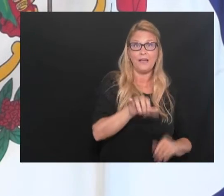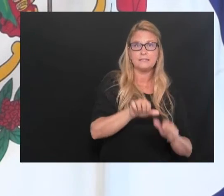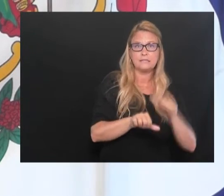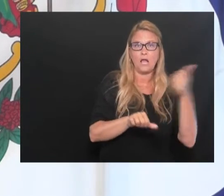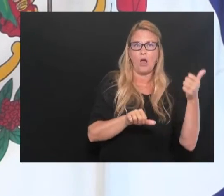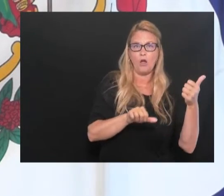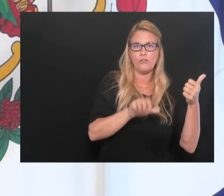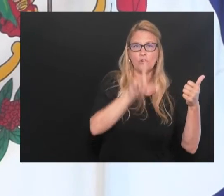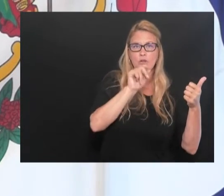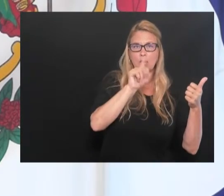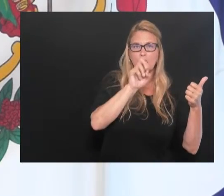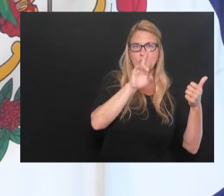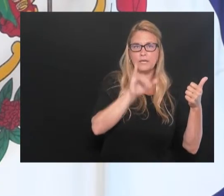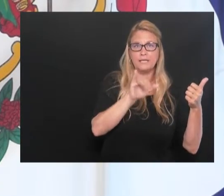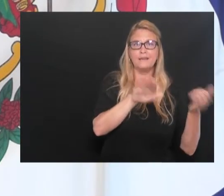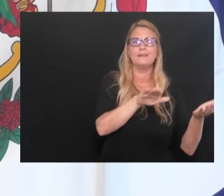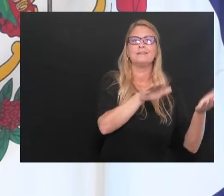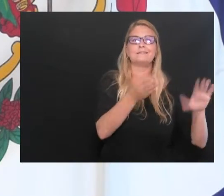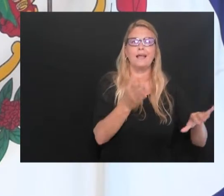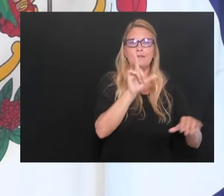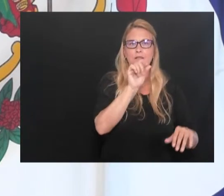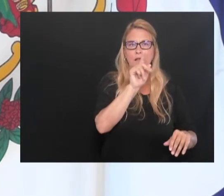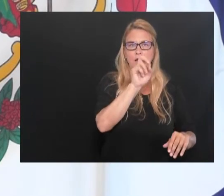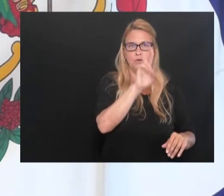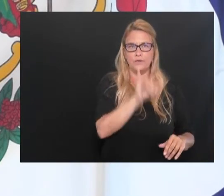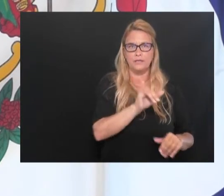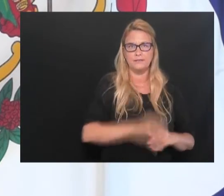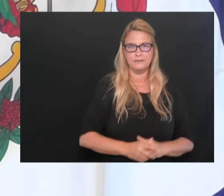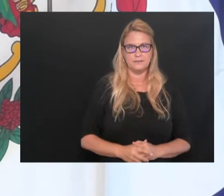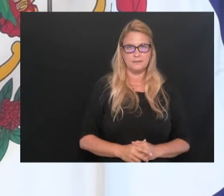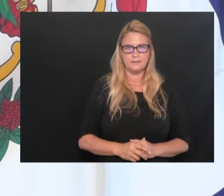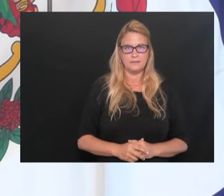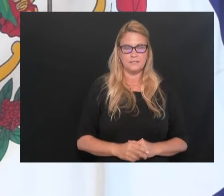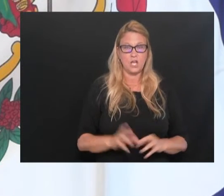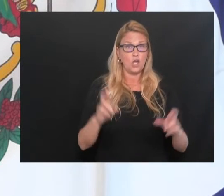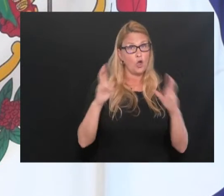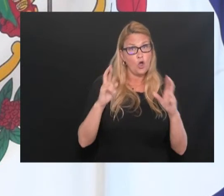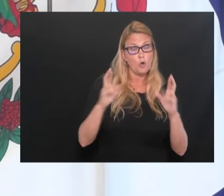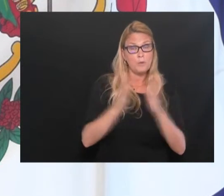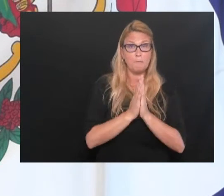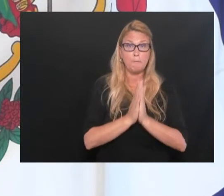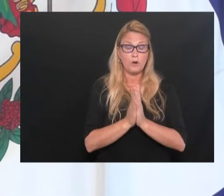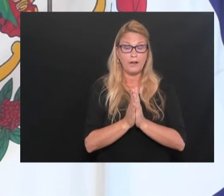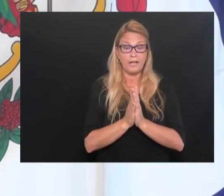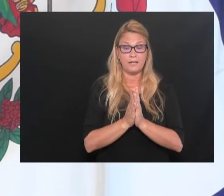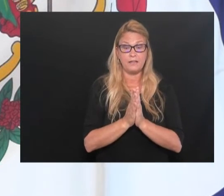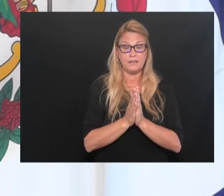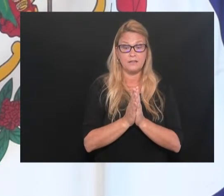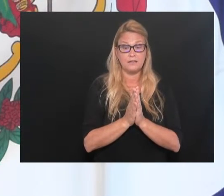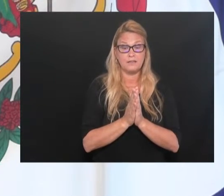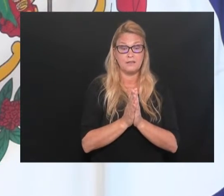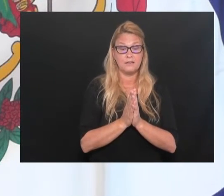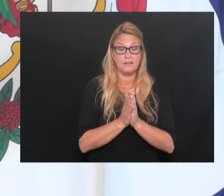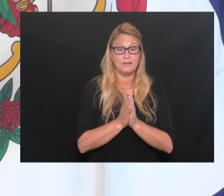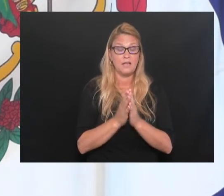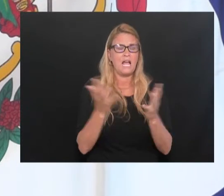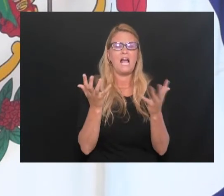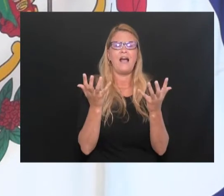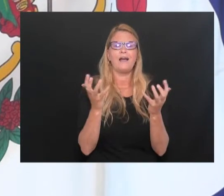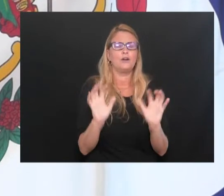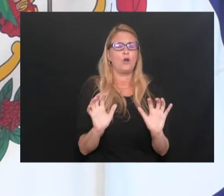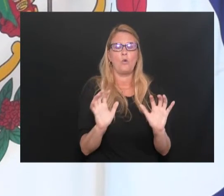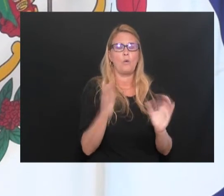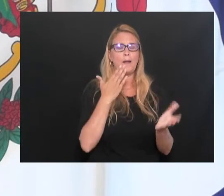the death lottery. And let's hope and pray that I don't want a bad thing on the planet.